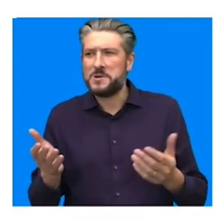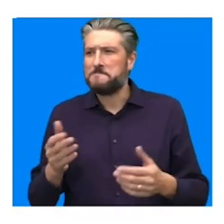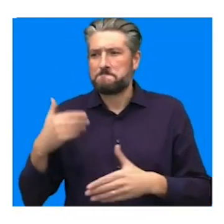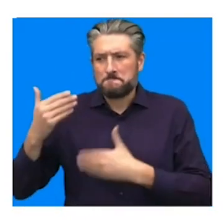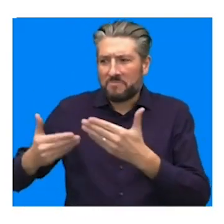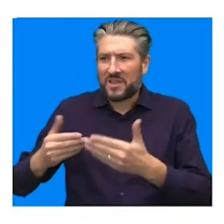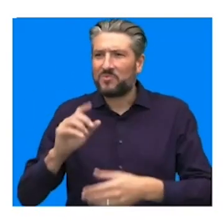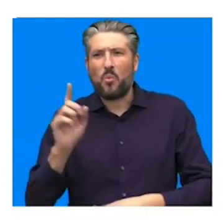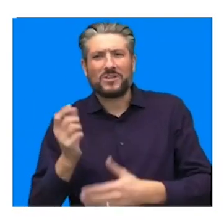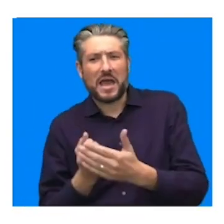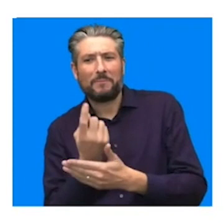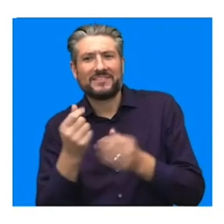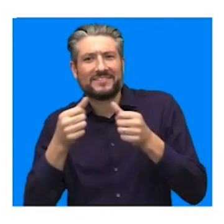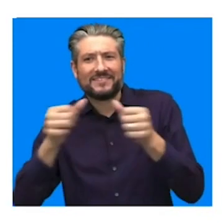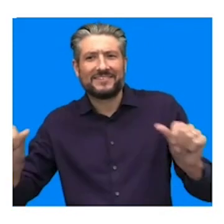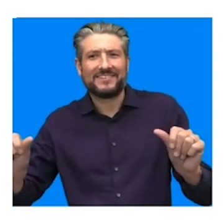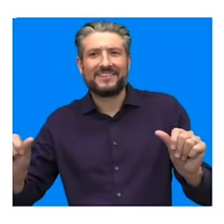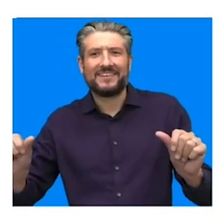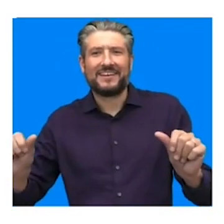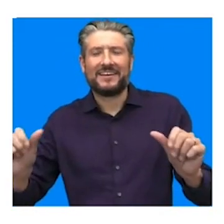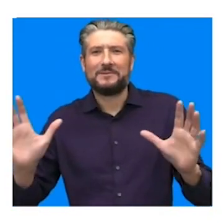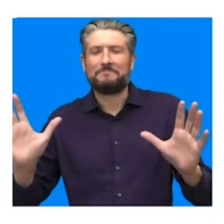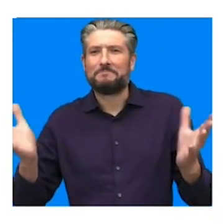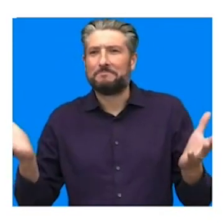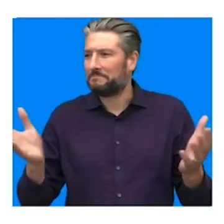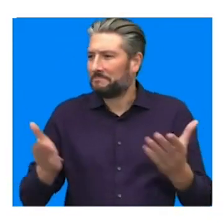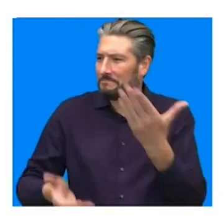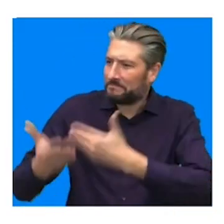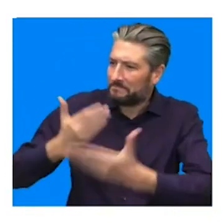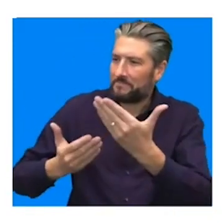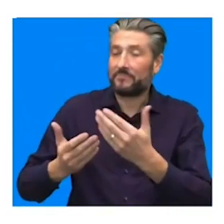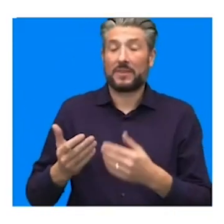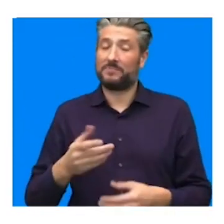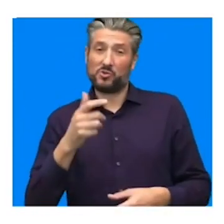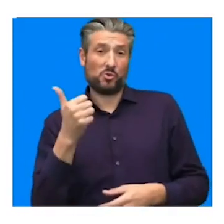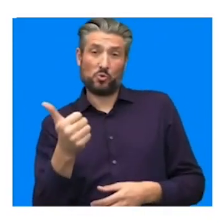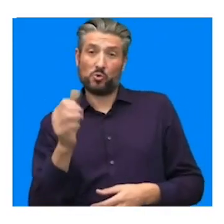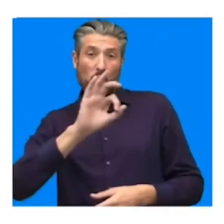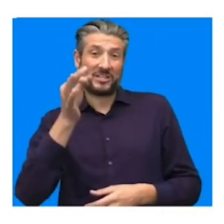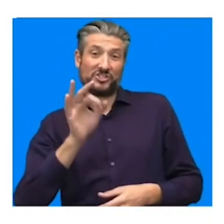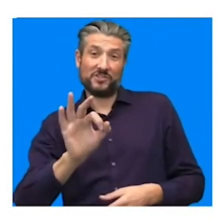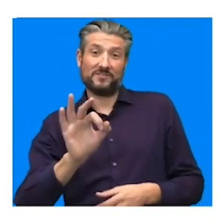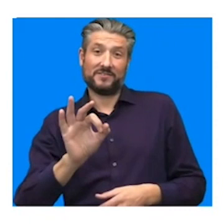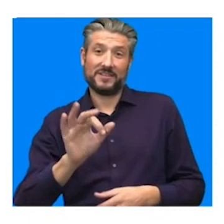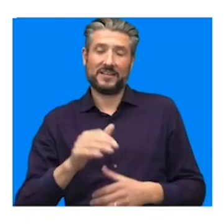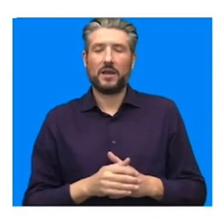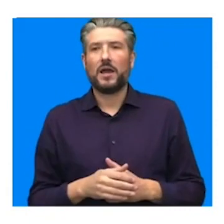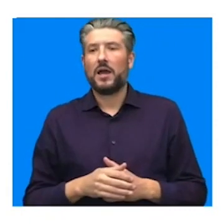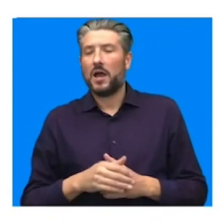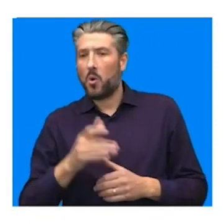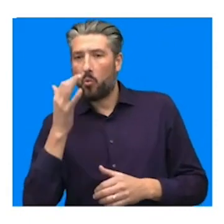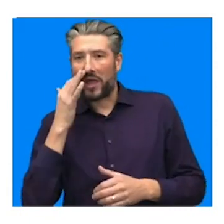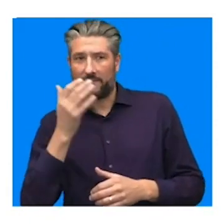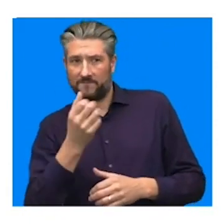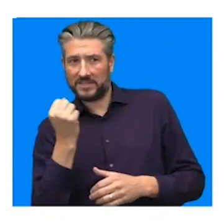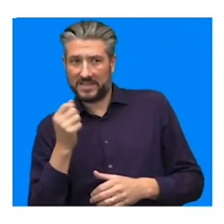probably the polite way of Yeah, saying well, it's a really good going on. question. Yeah, because obviously until you know who the winner is, you don't exactly know